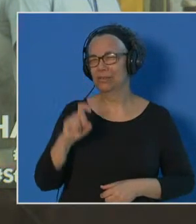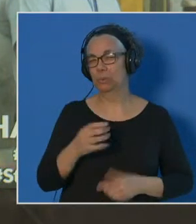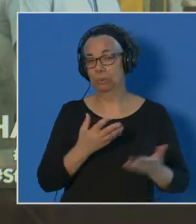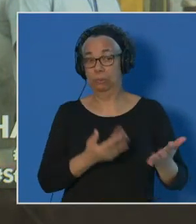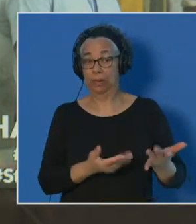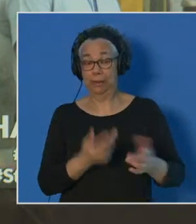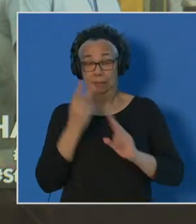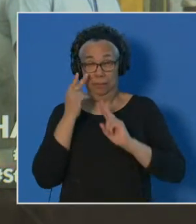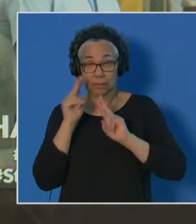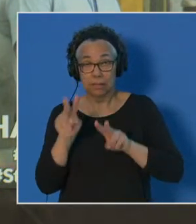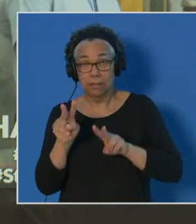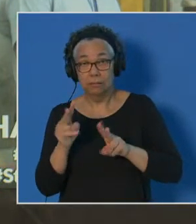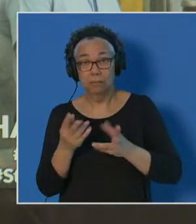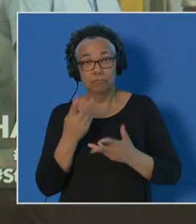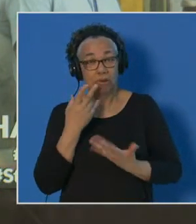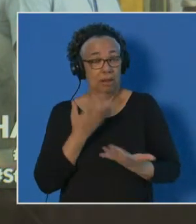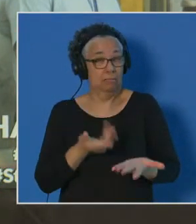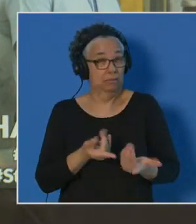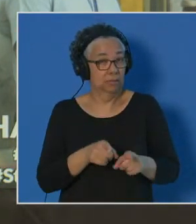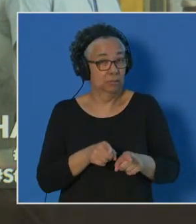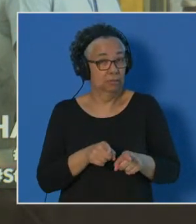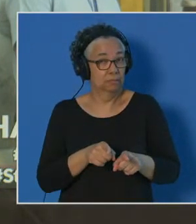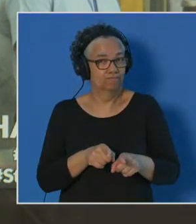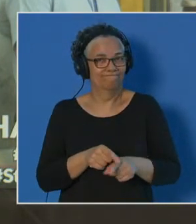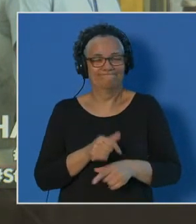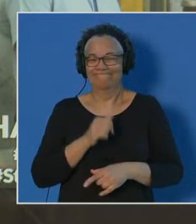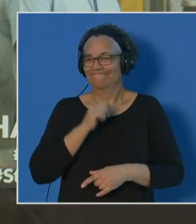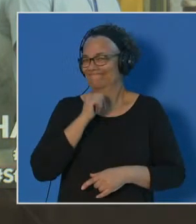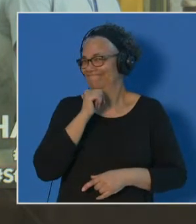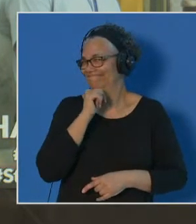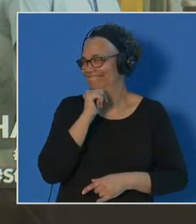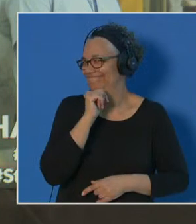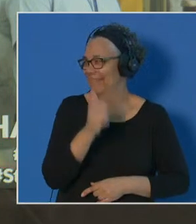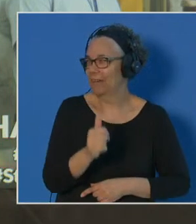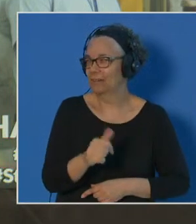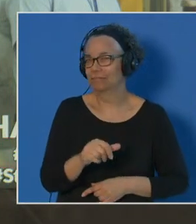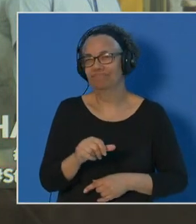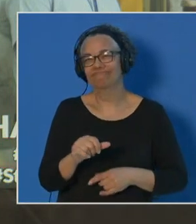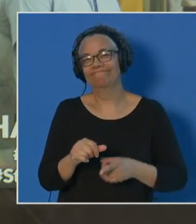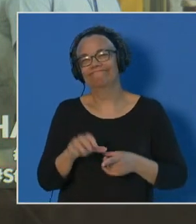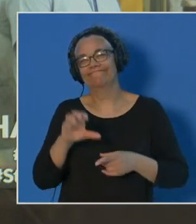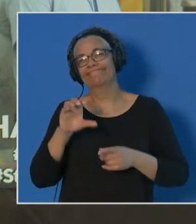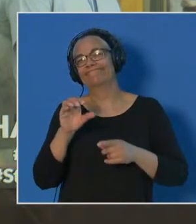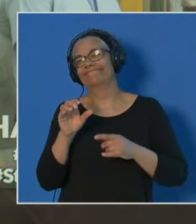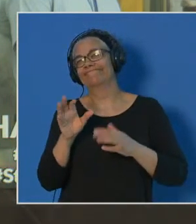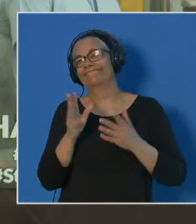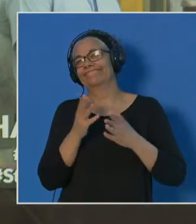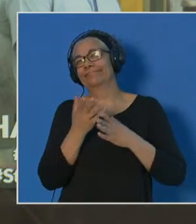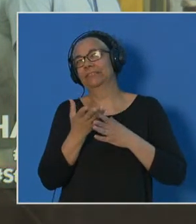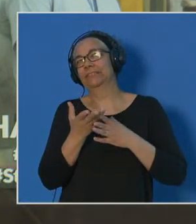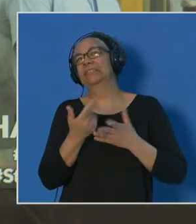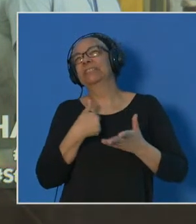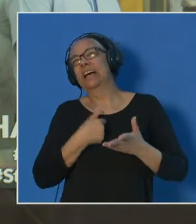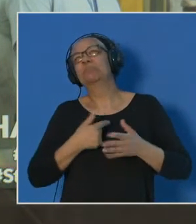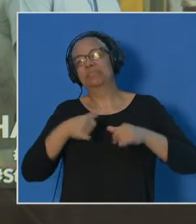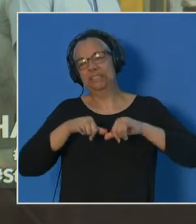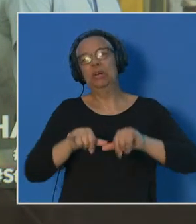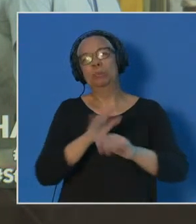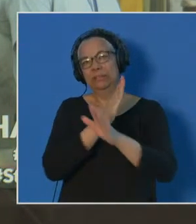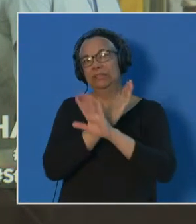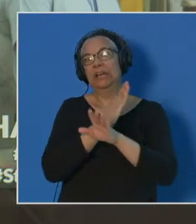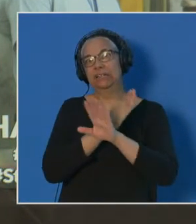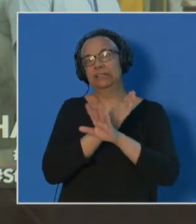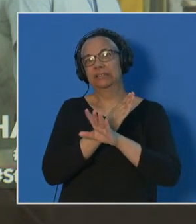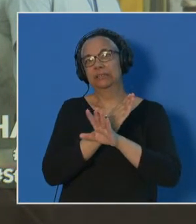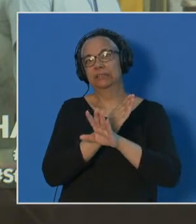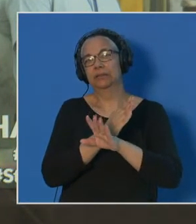approach. I am not optimistic. I am remaining guarded, and I think that needs to be the attitude